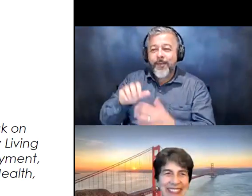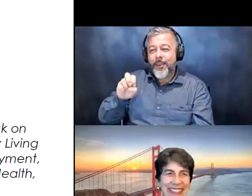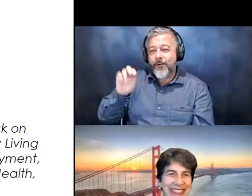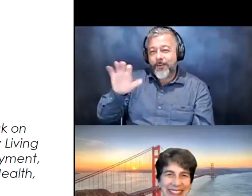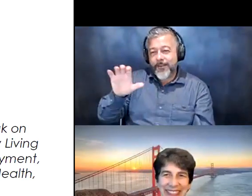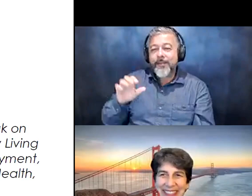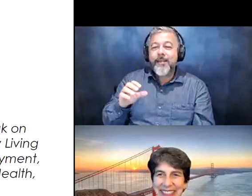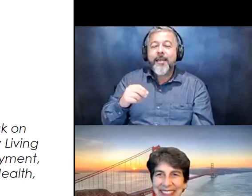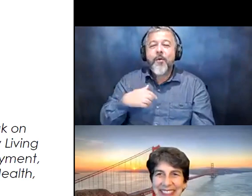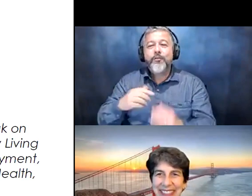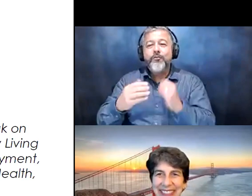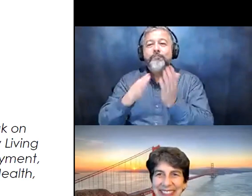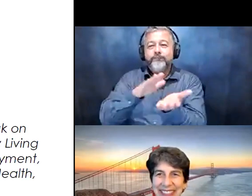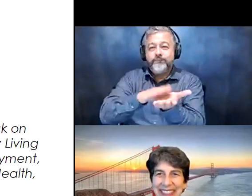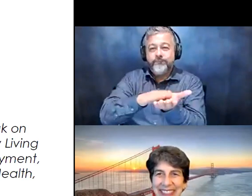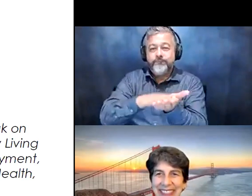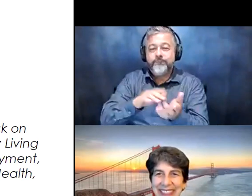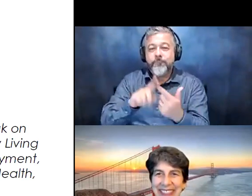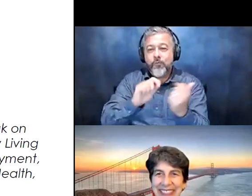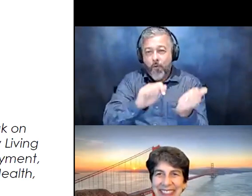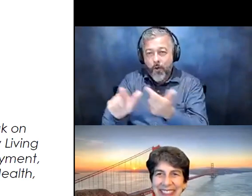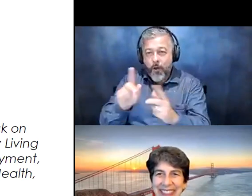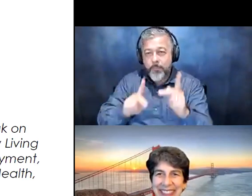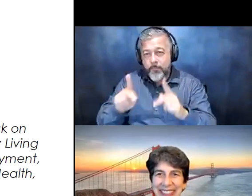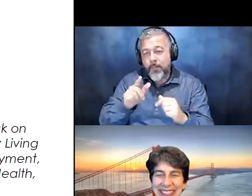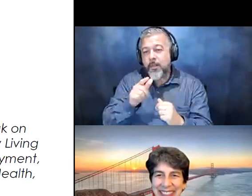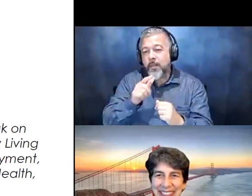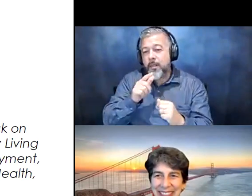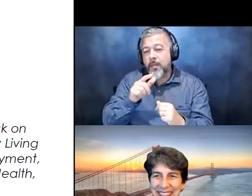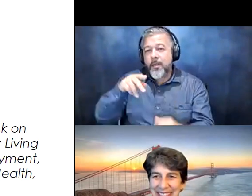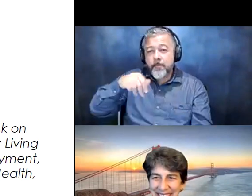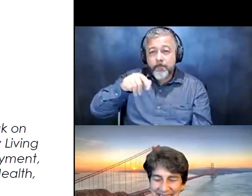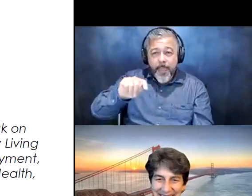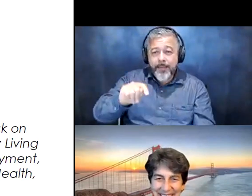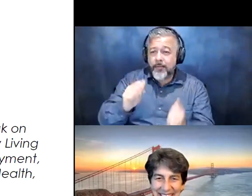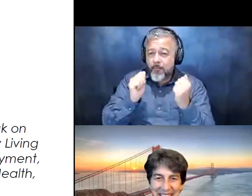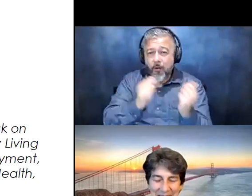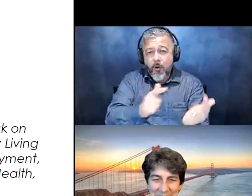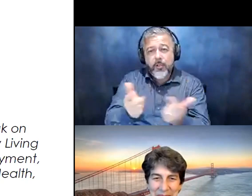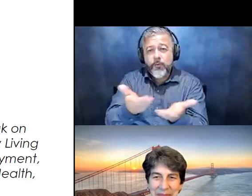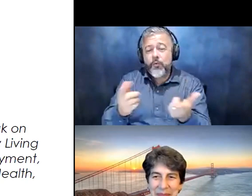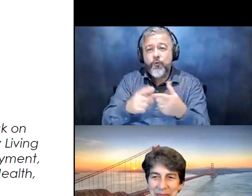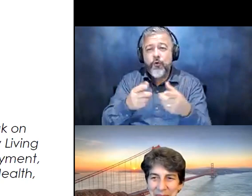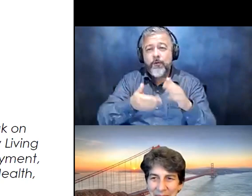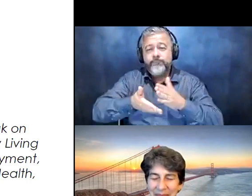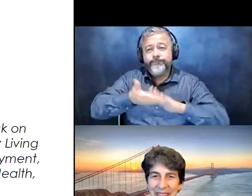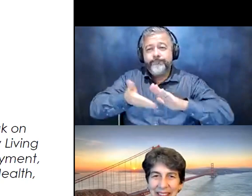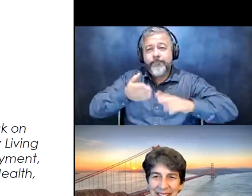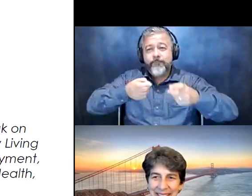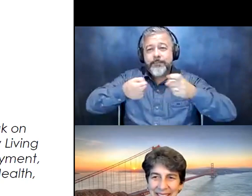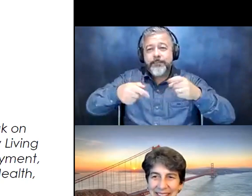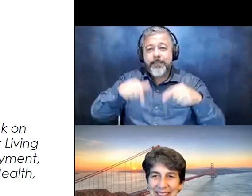just want to do a shout out to all the people, you know, Pat, all of you for facilitating this. This is really a well